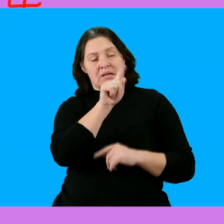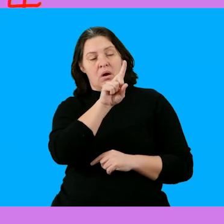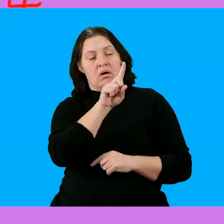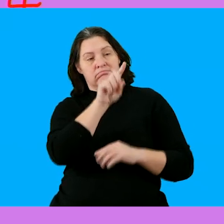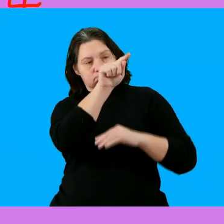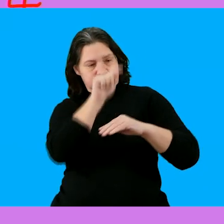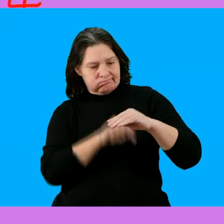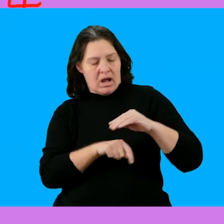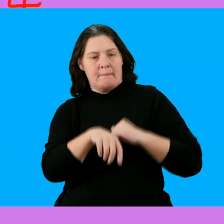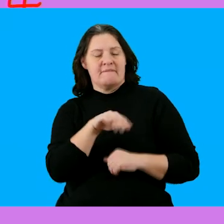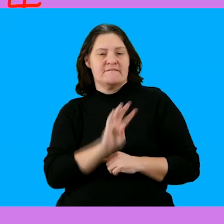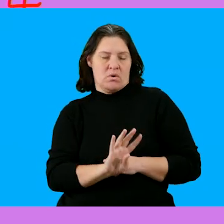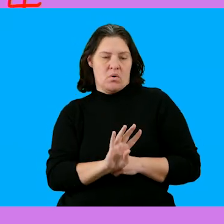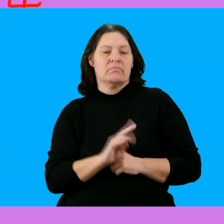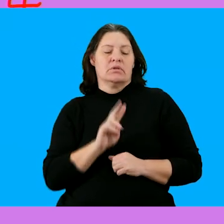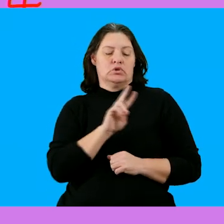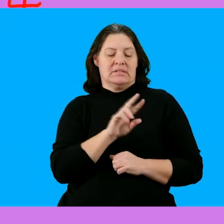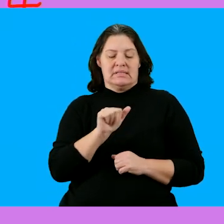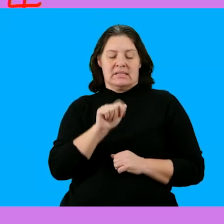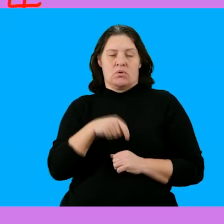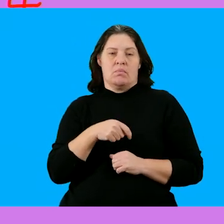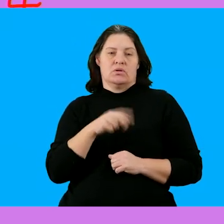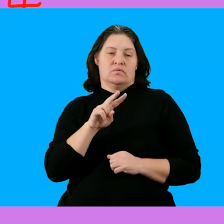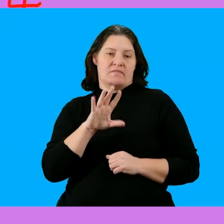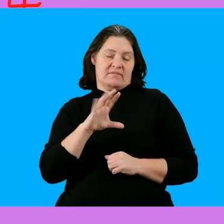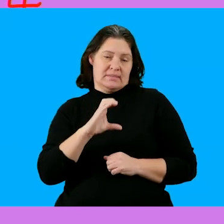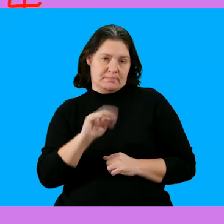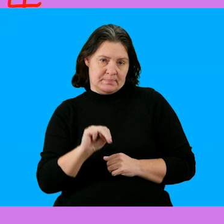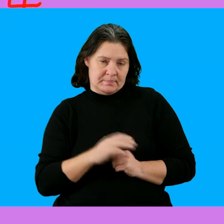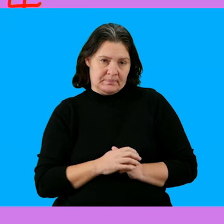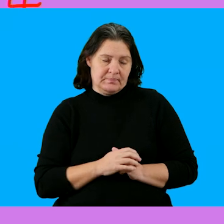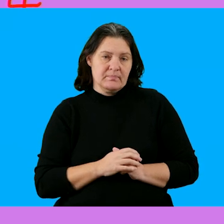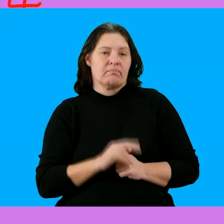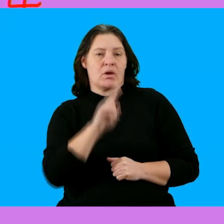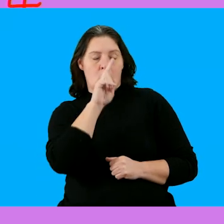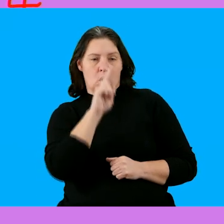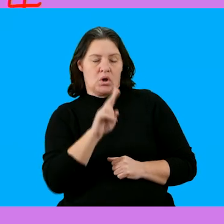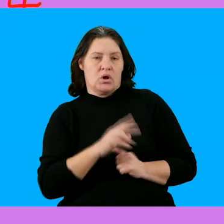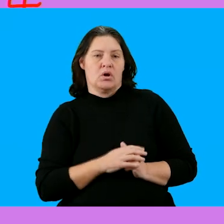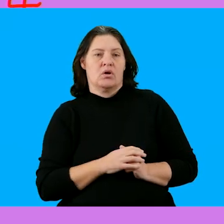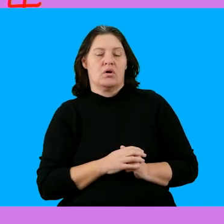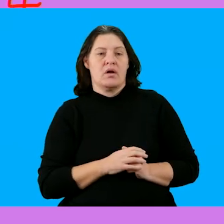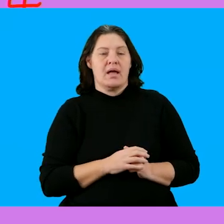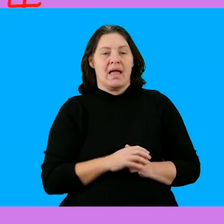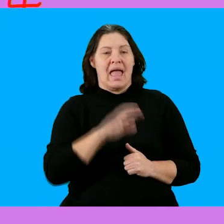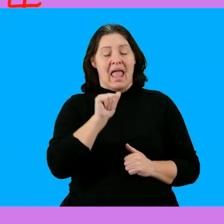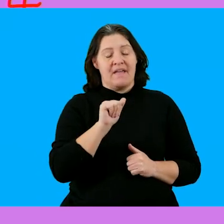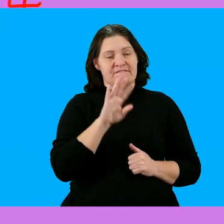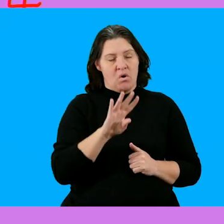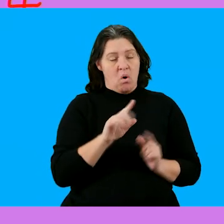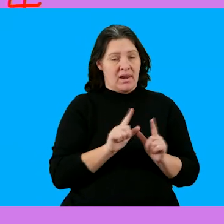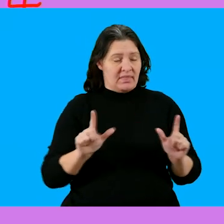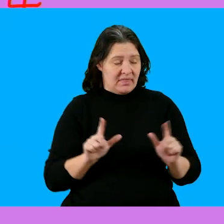divided the total length by 4. Got an answer of 26.25 centimeters. I looked at the length then of the